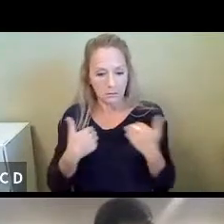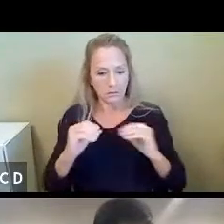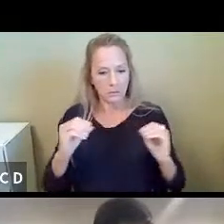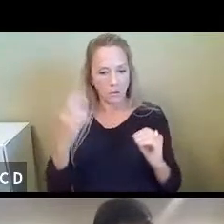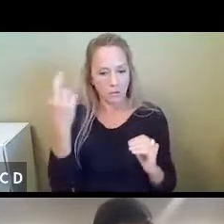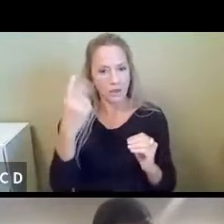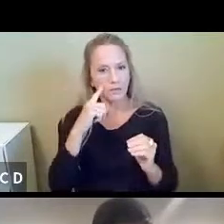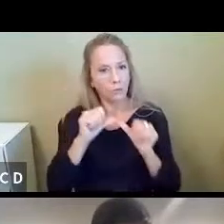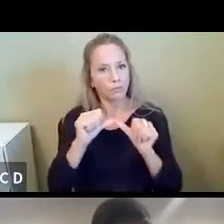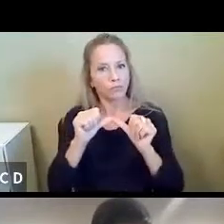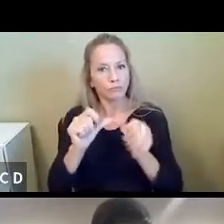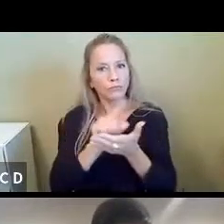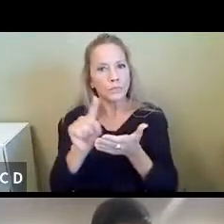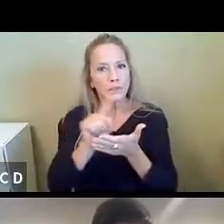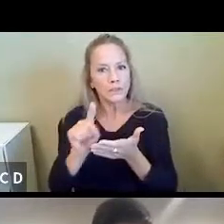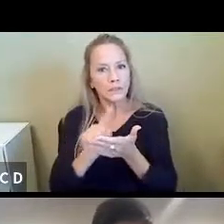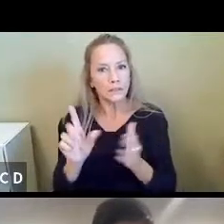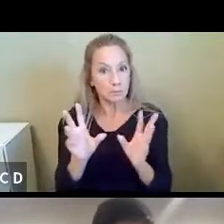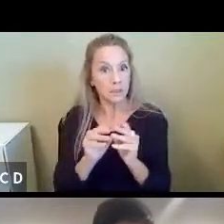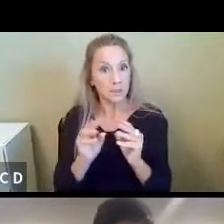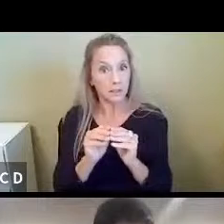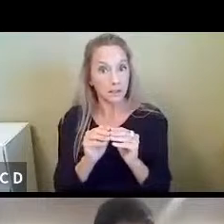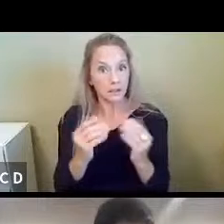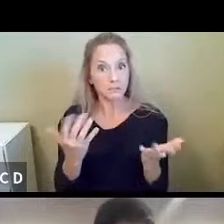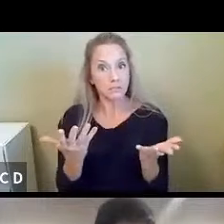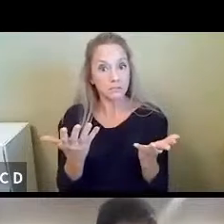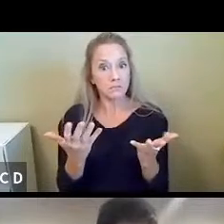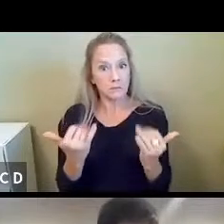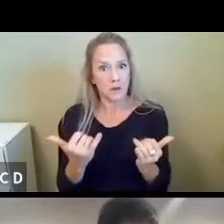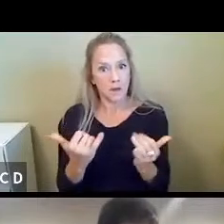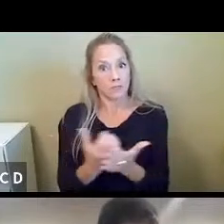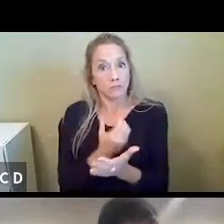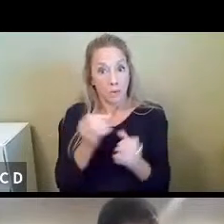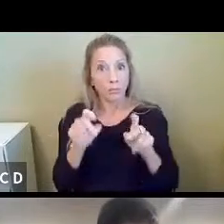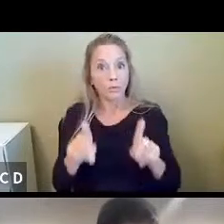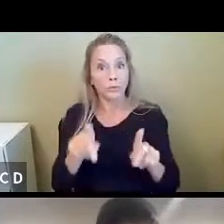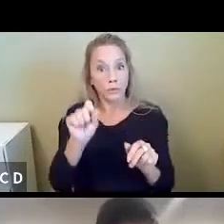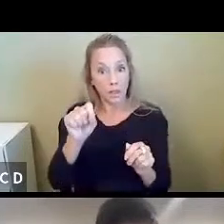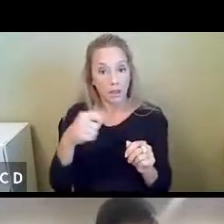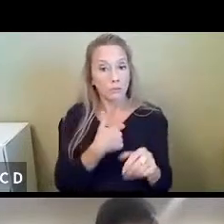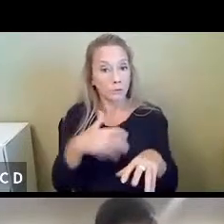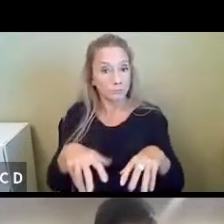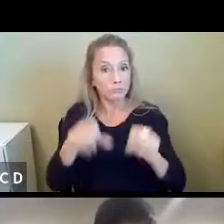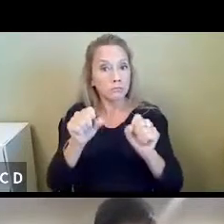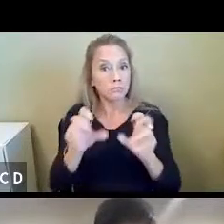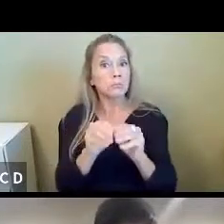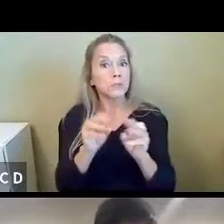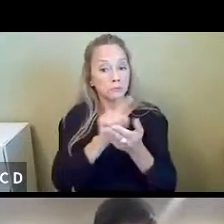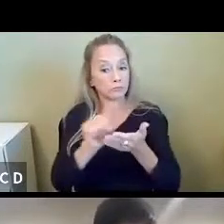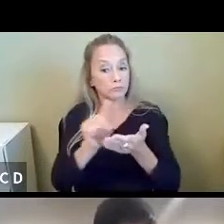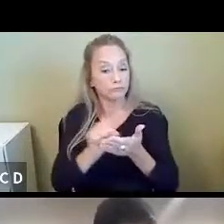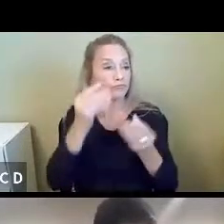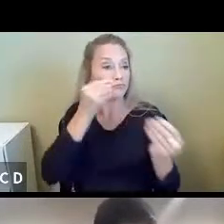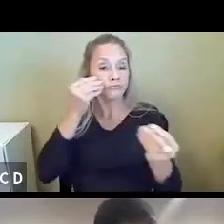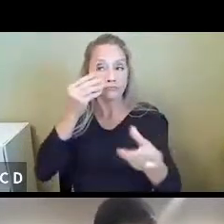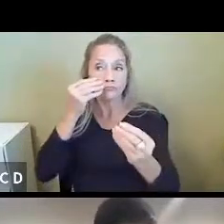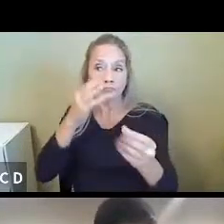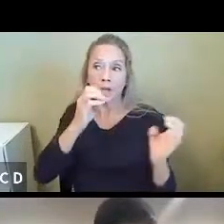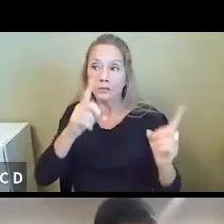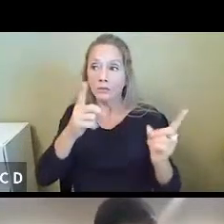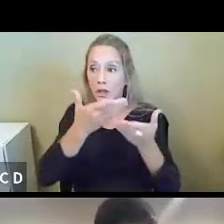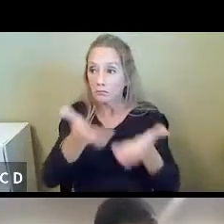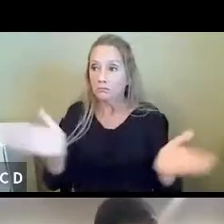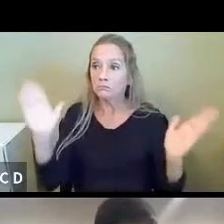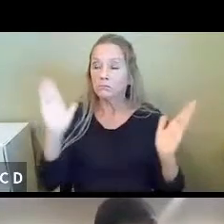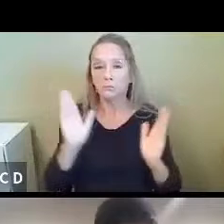that certainly this has been an opportunity to educate and convey information, but the health department is also conveying